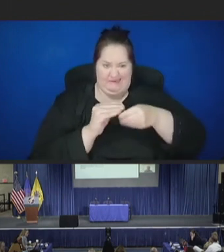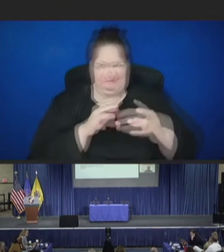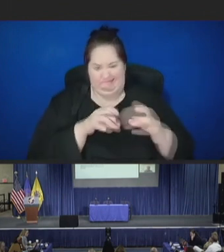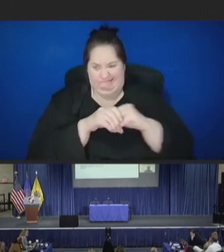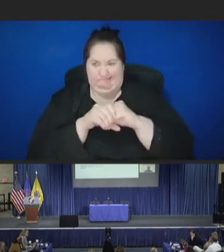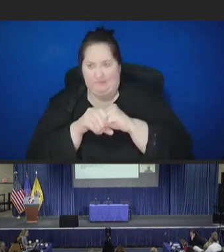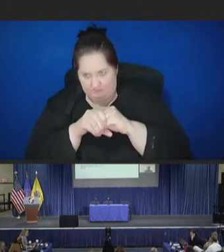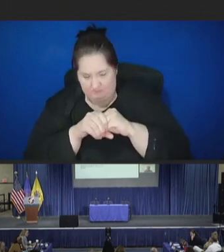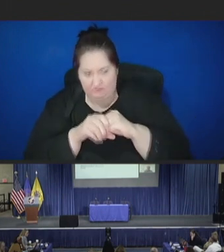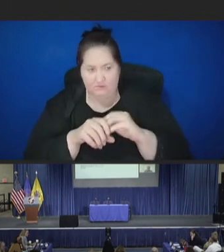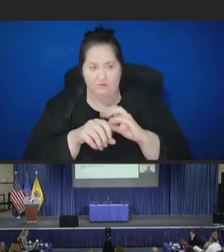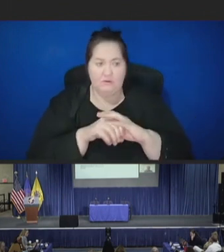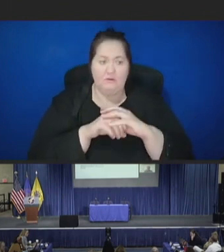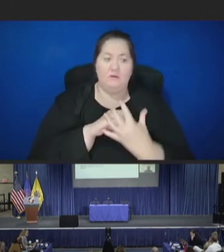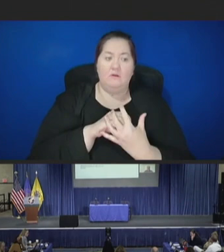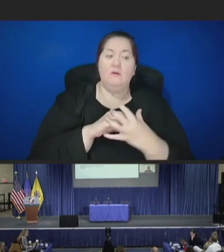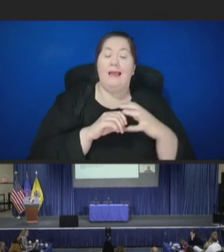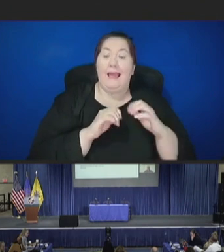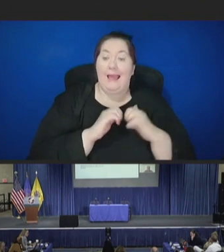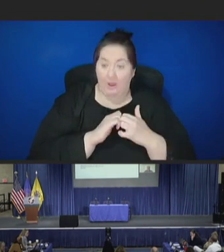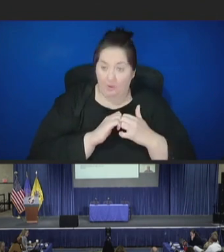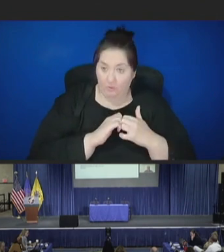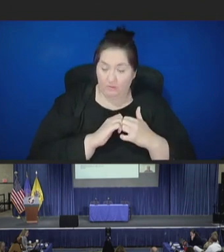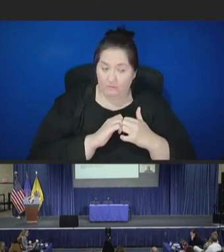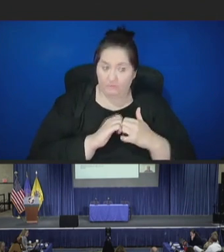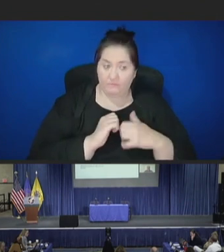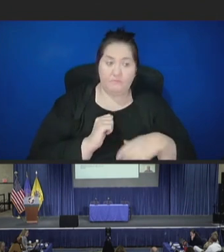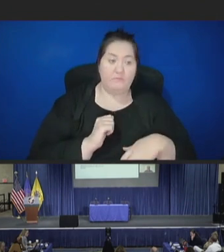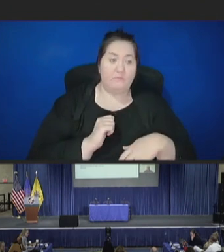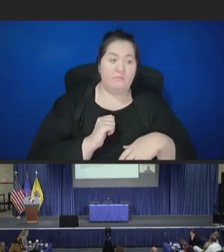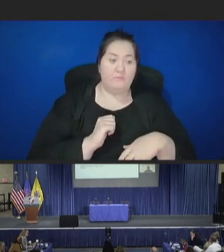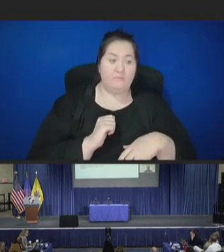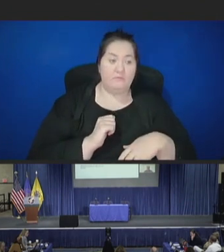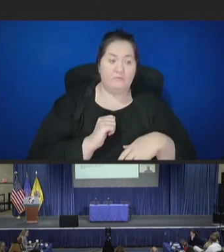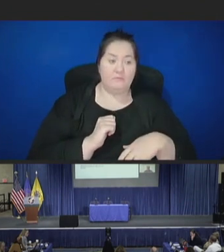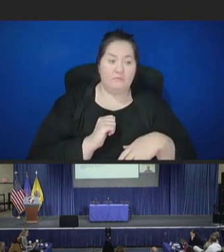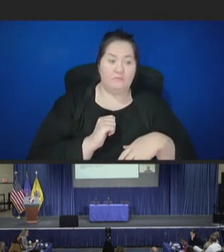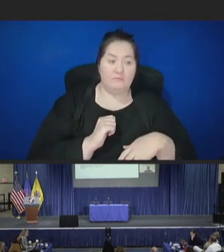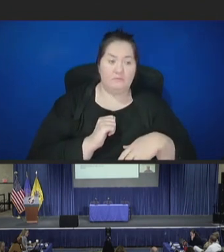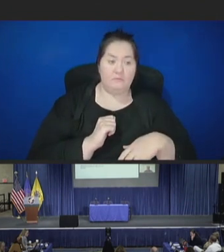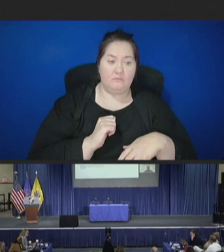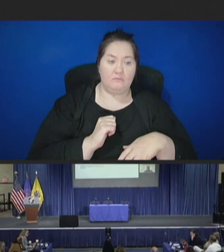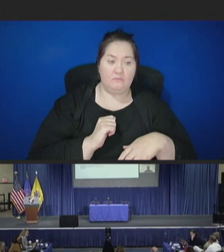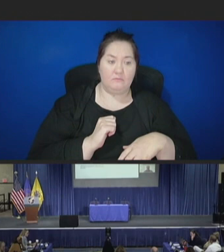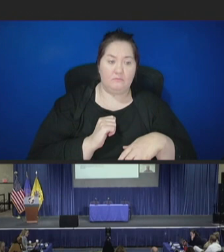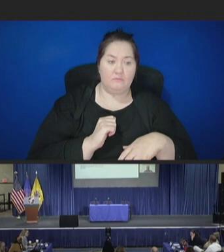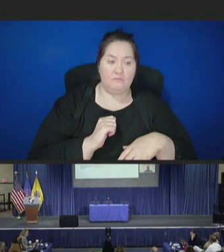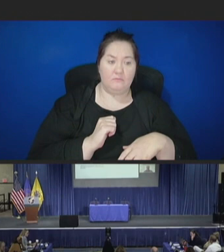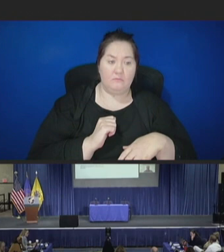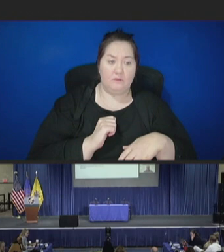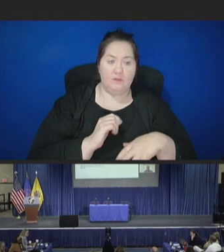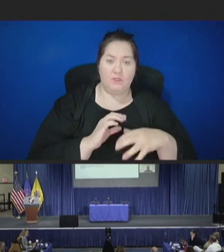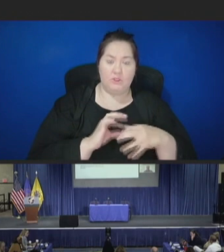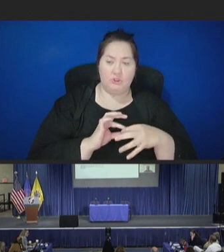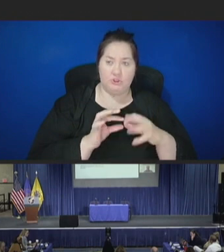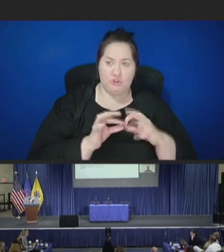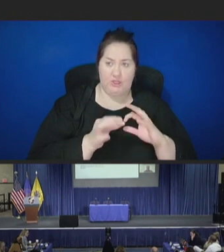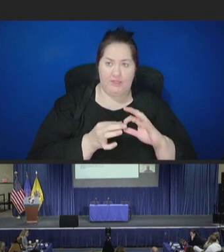site. And the way these antibodies do it is they use specific heavy chains using